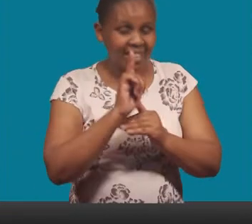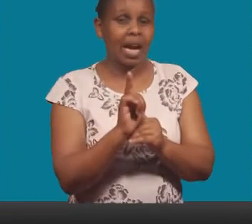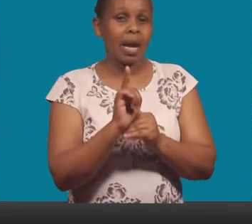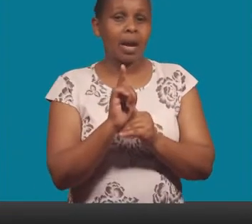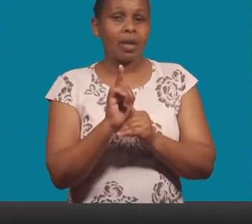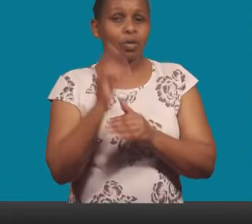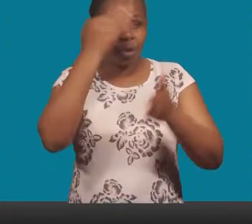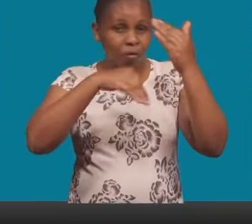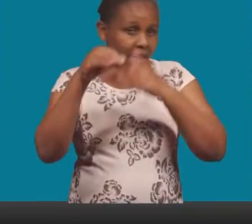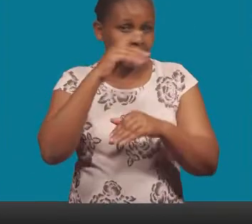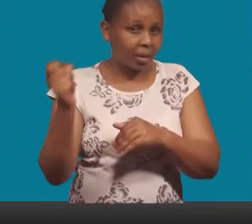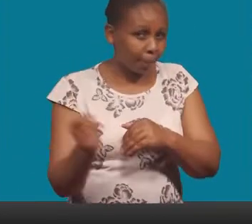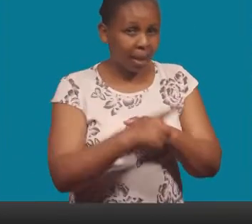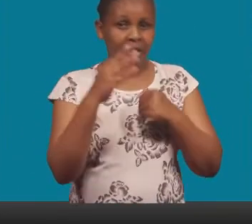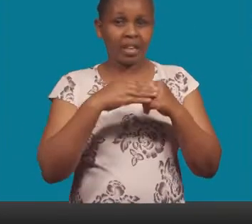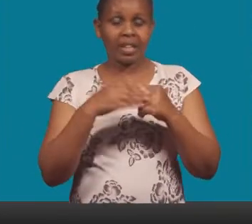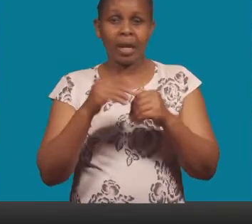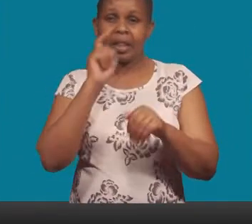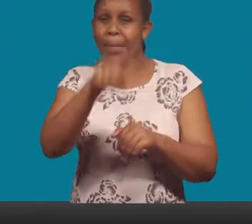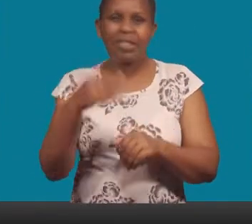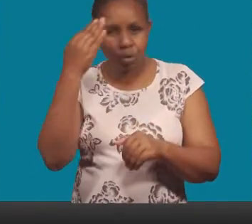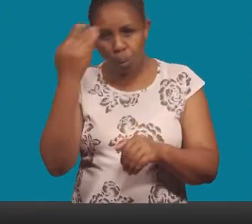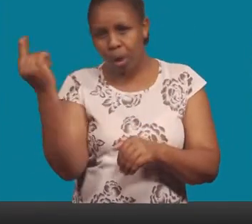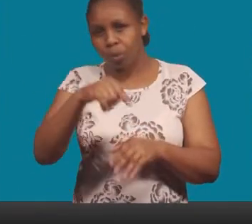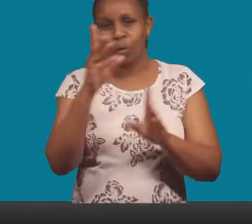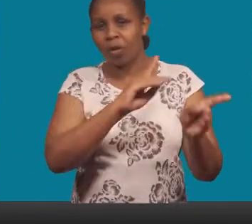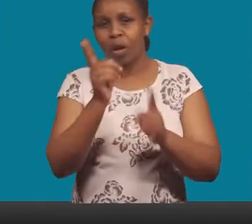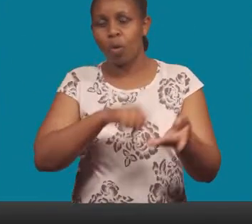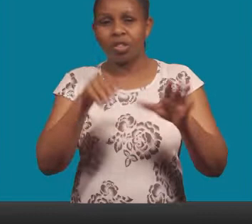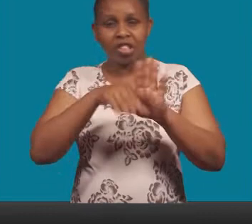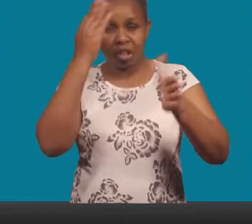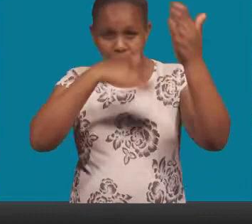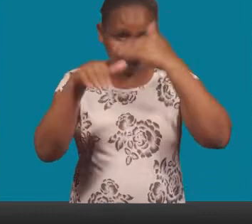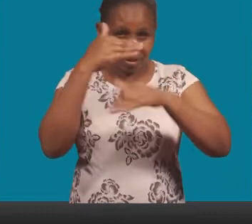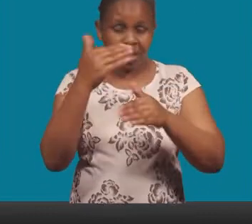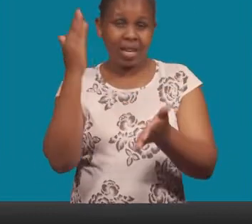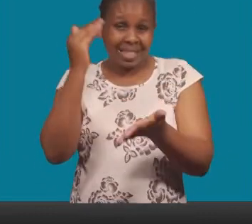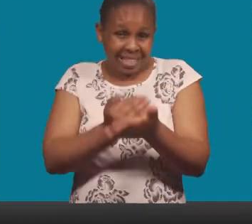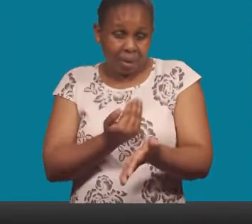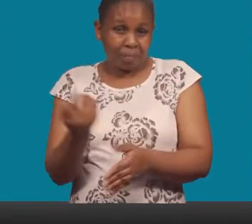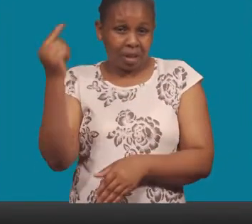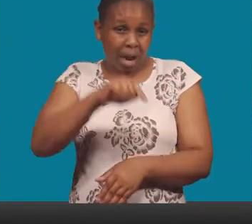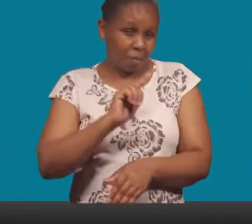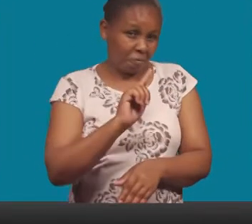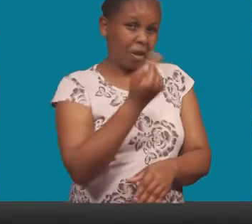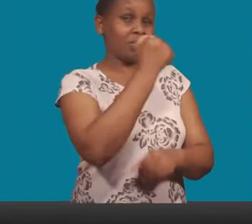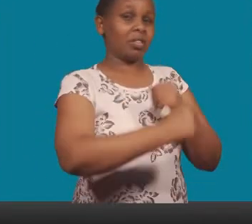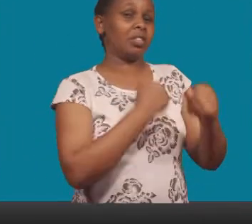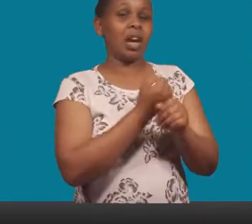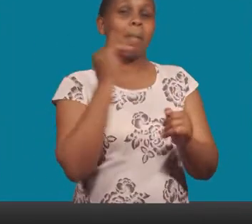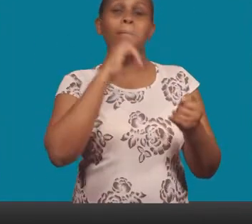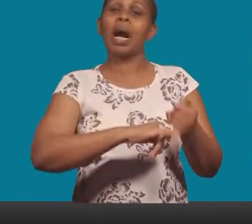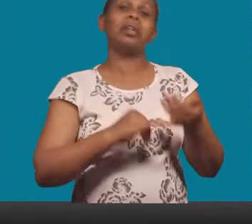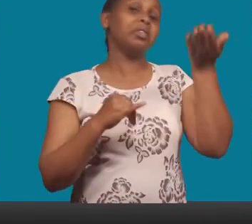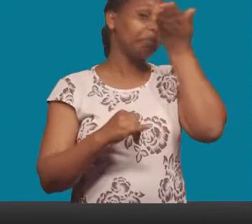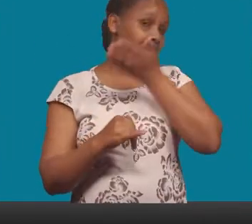come to the university, let them know what they are coming to do in the university. Because there are some who come, and immediately during the first year,